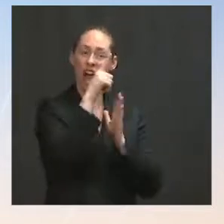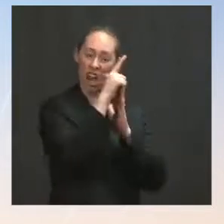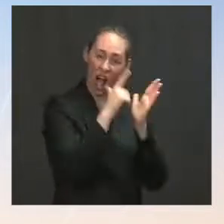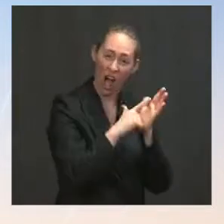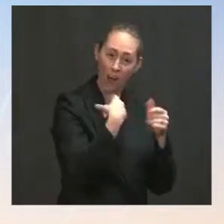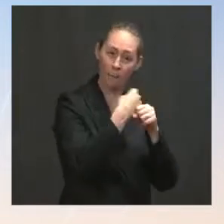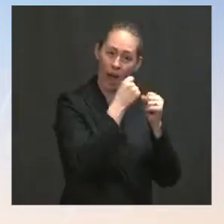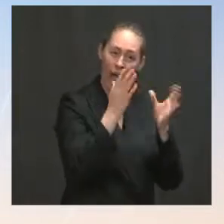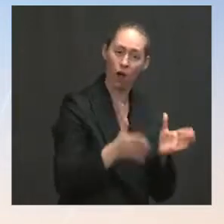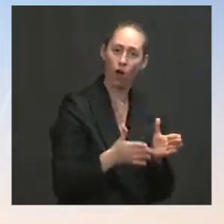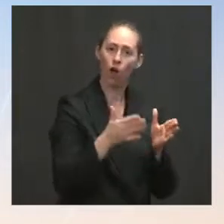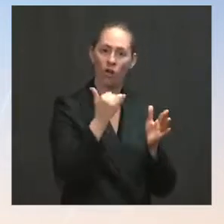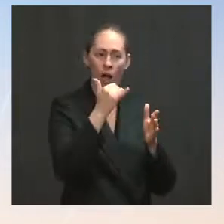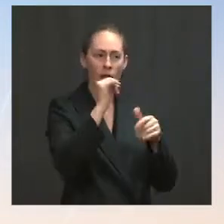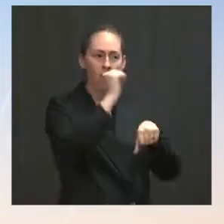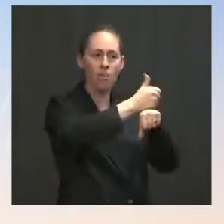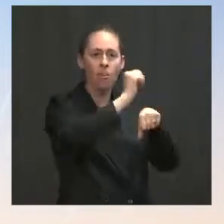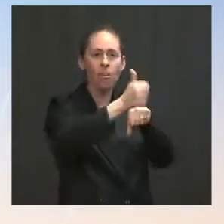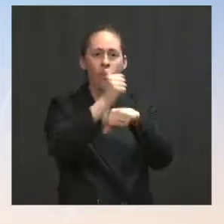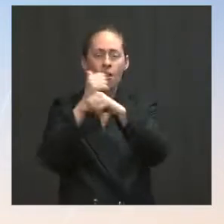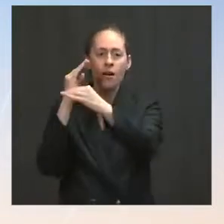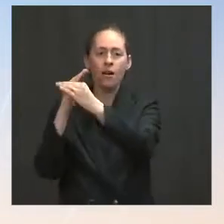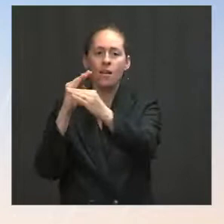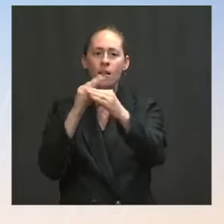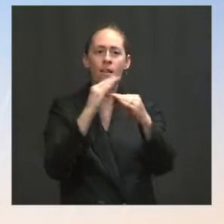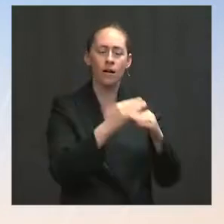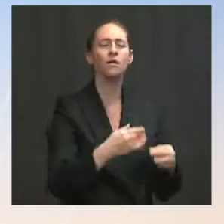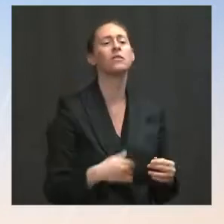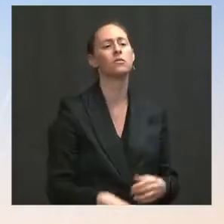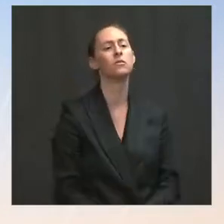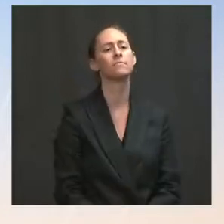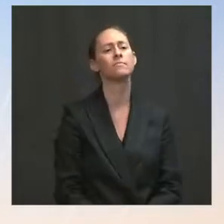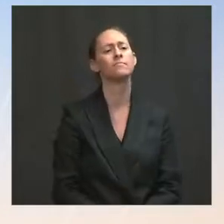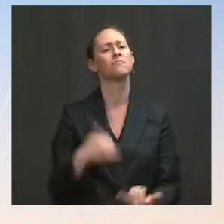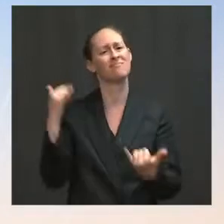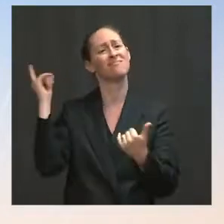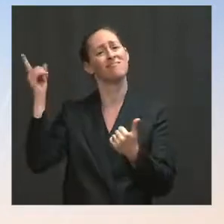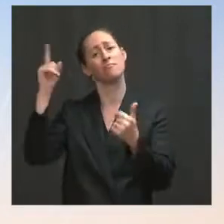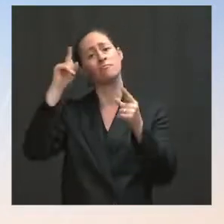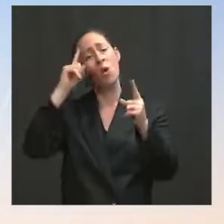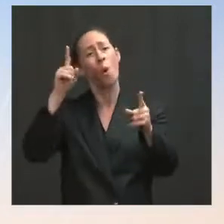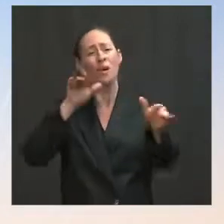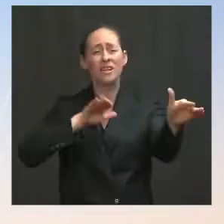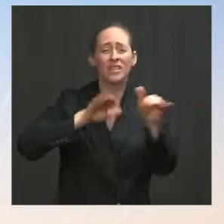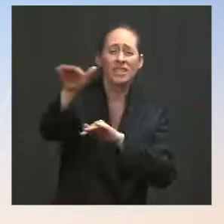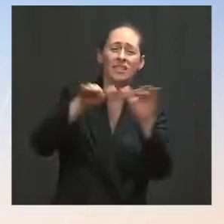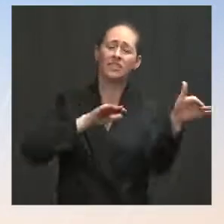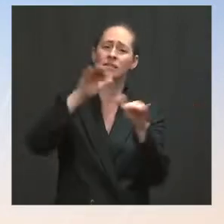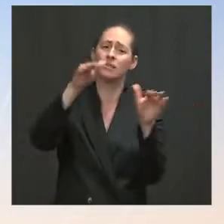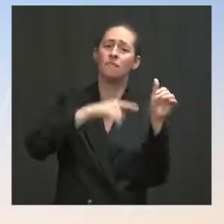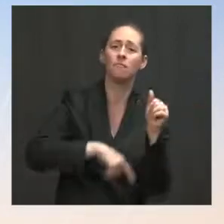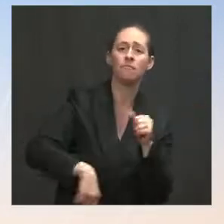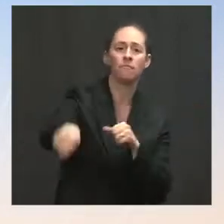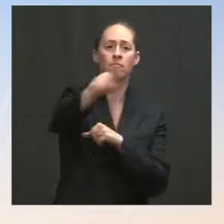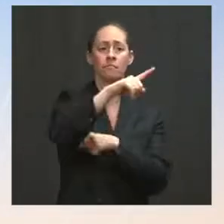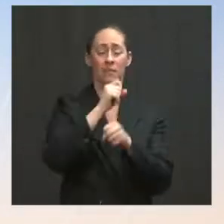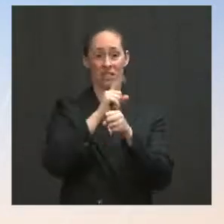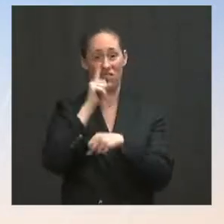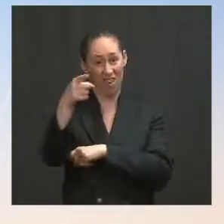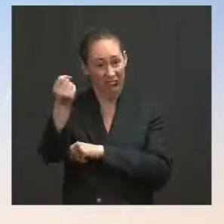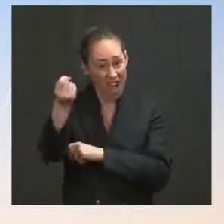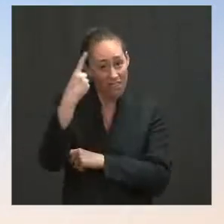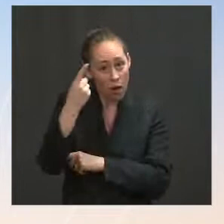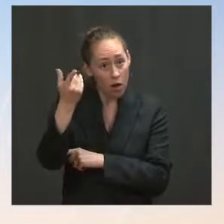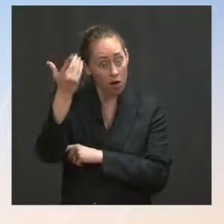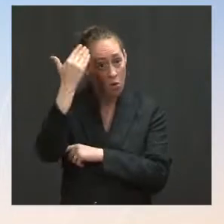country. So yes, he is going to be calling on Americans to make sure they are informed, make sure